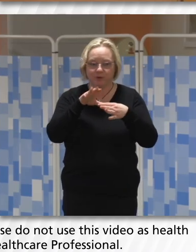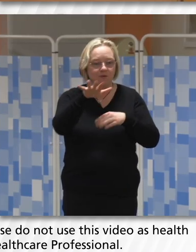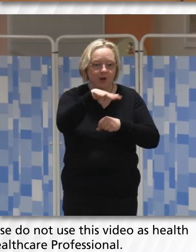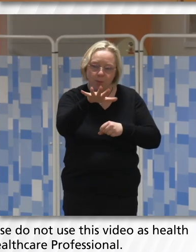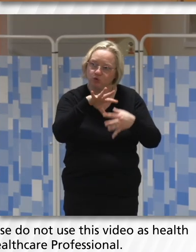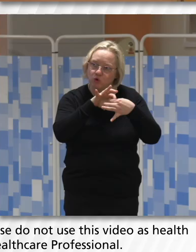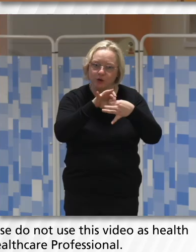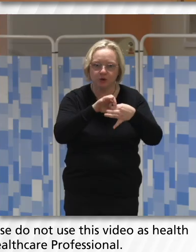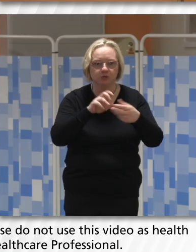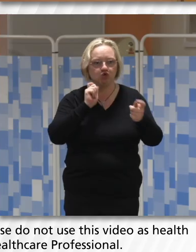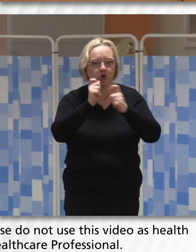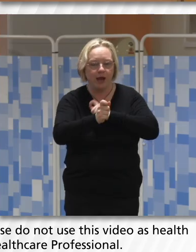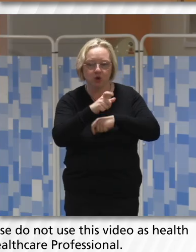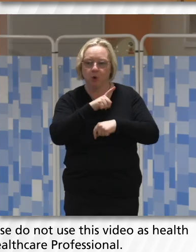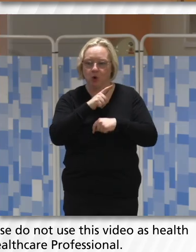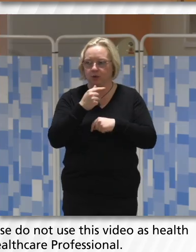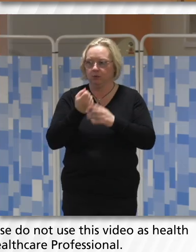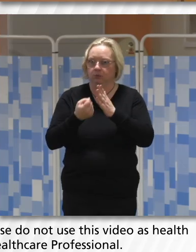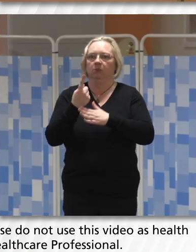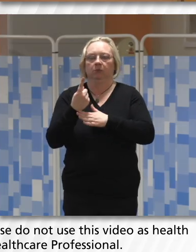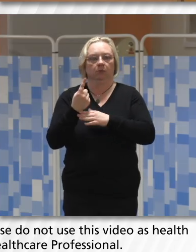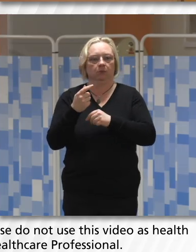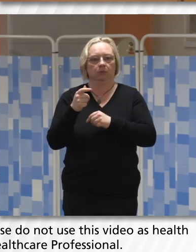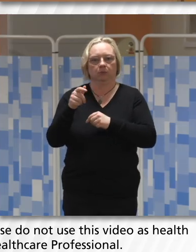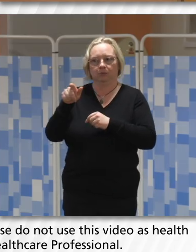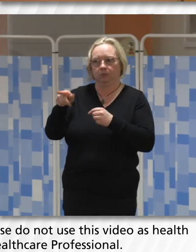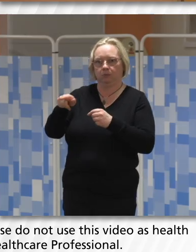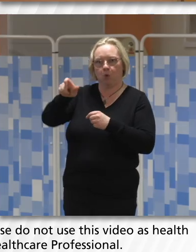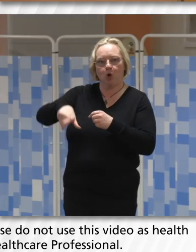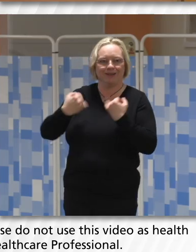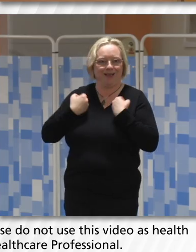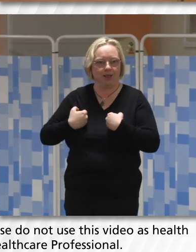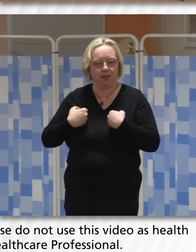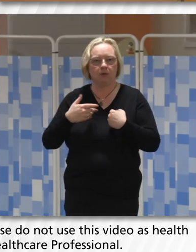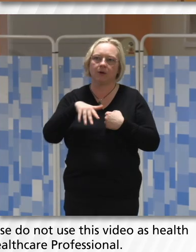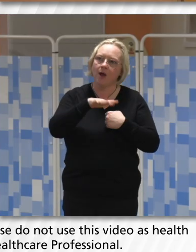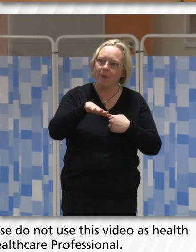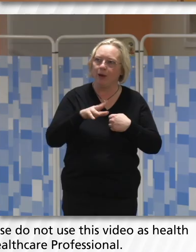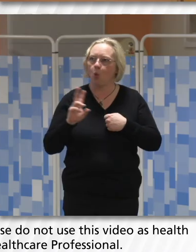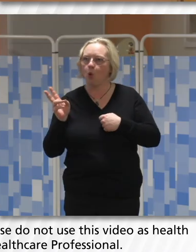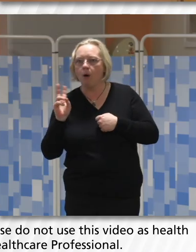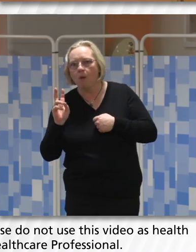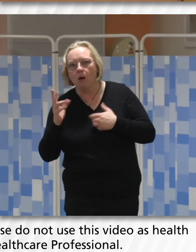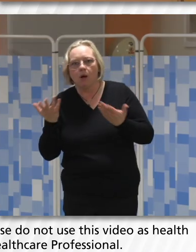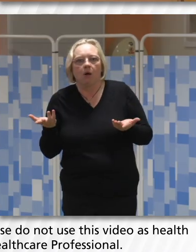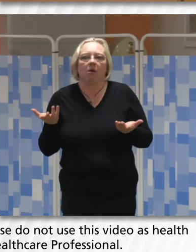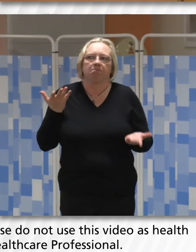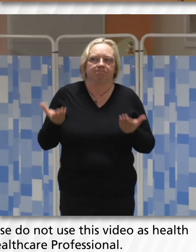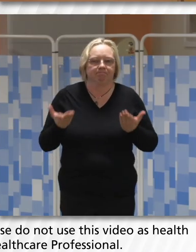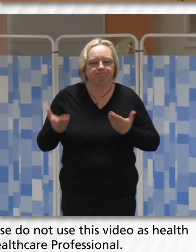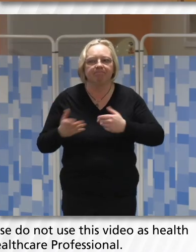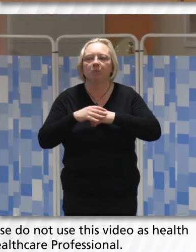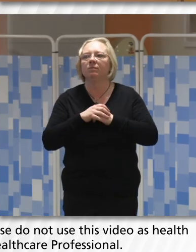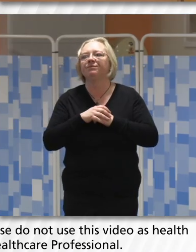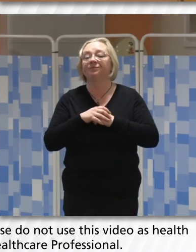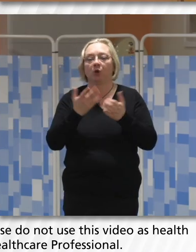you suddenly you're dealing with a condition between the couple or the family. So a lot of the people working